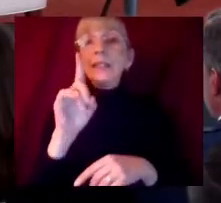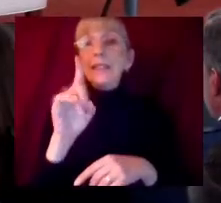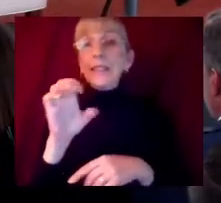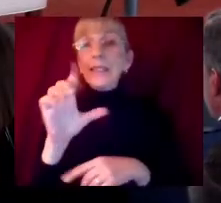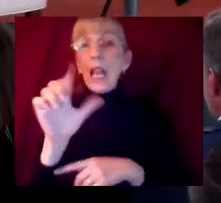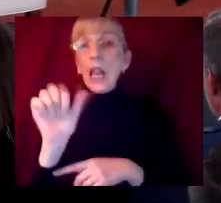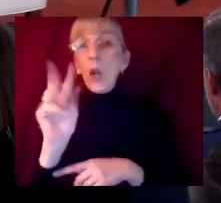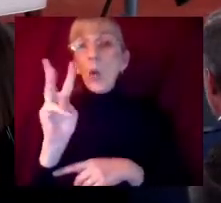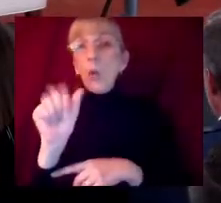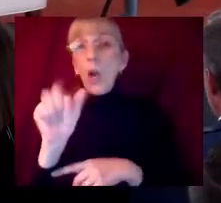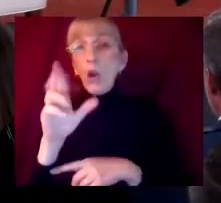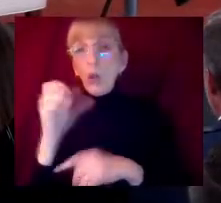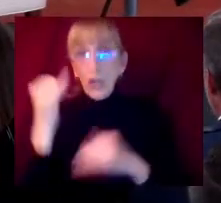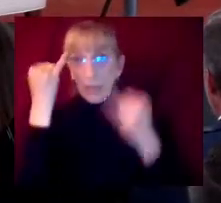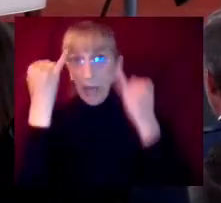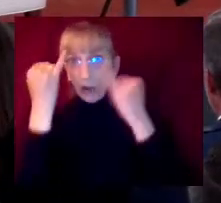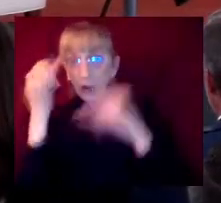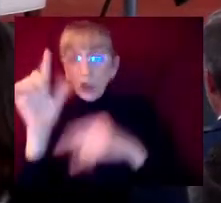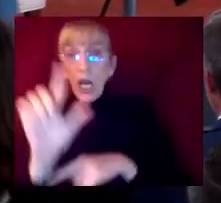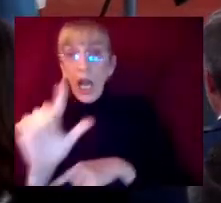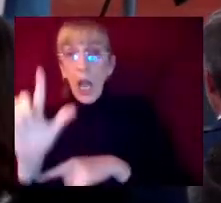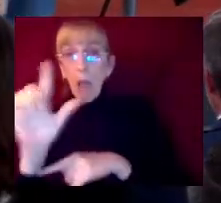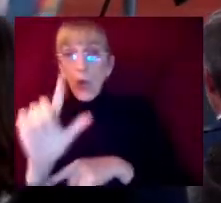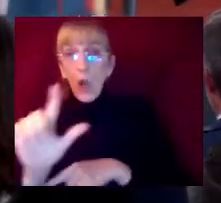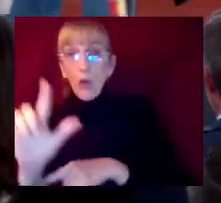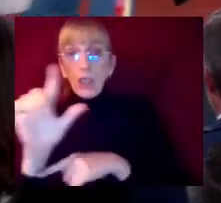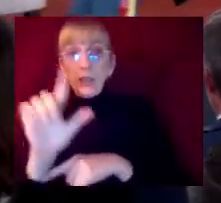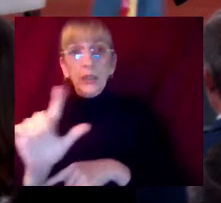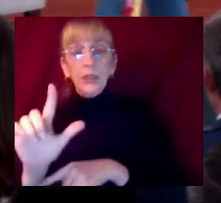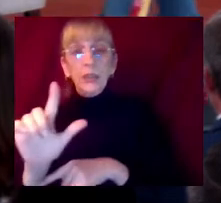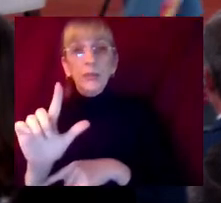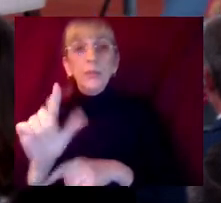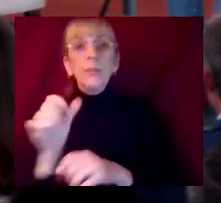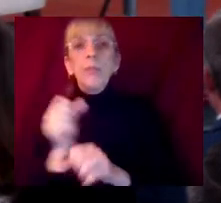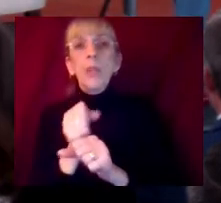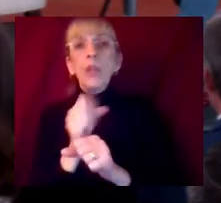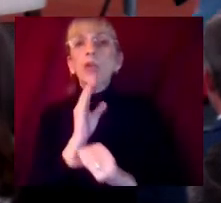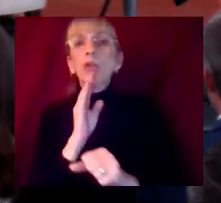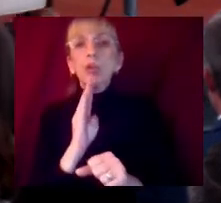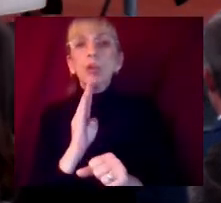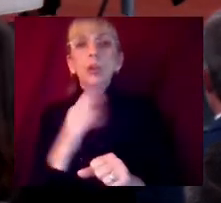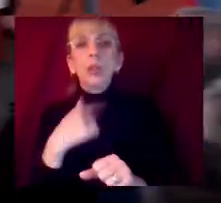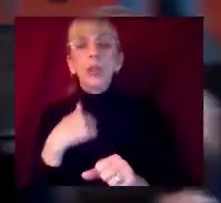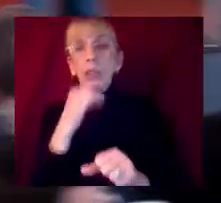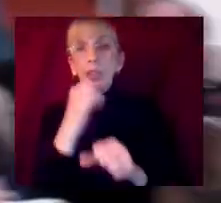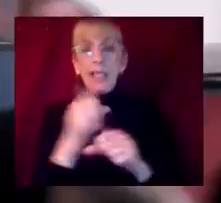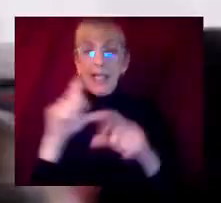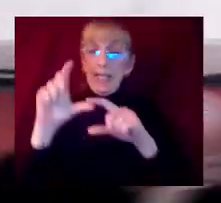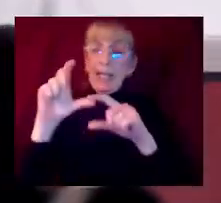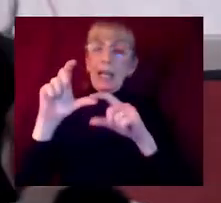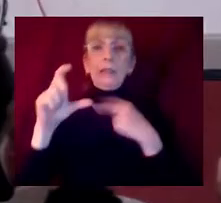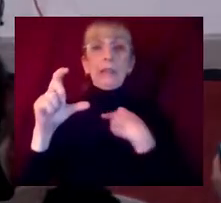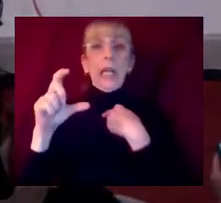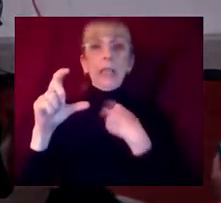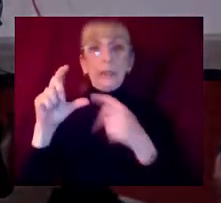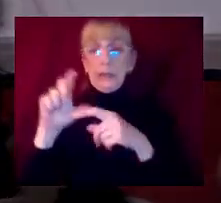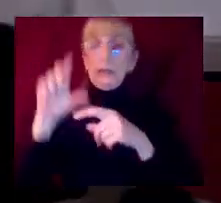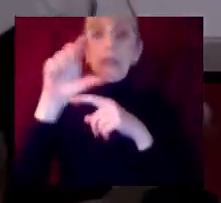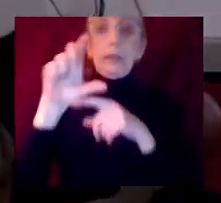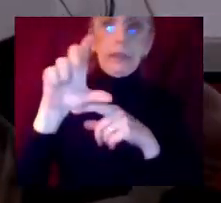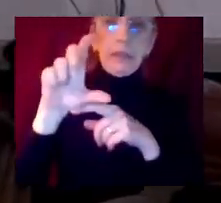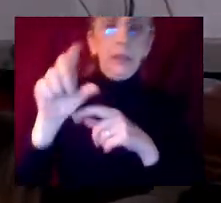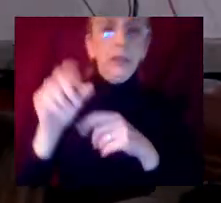me get over here and, let me make sure I don't get a heel hung in one of these cracks up here.